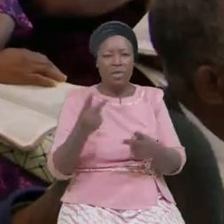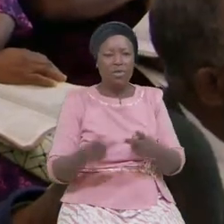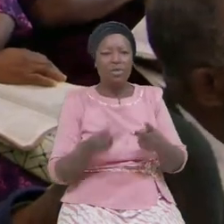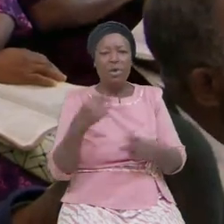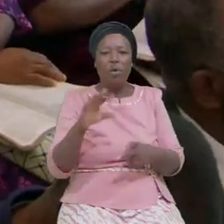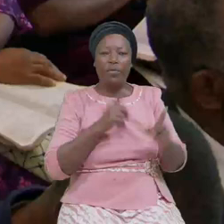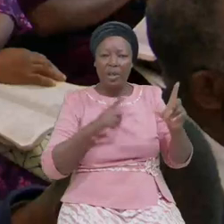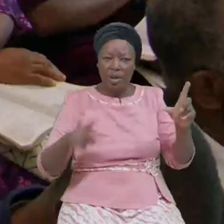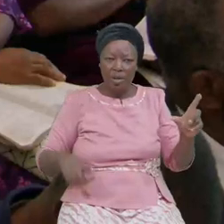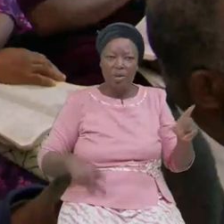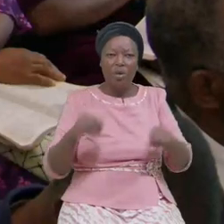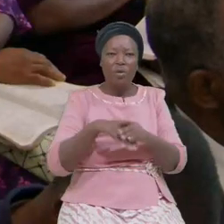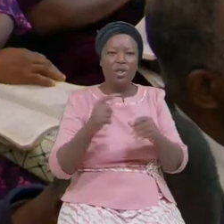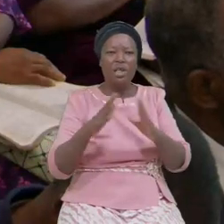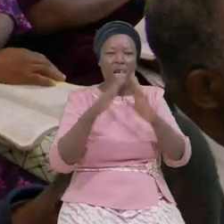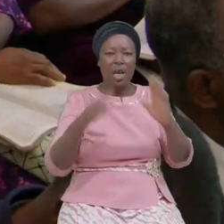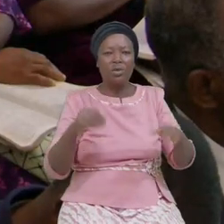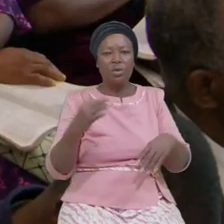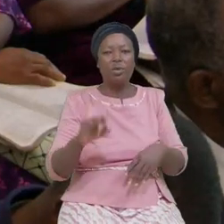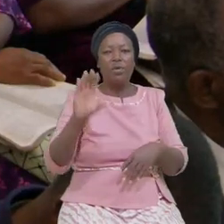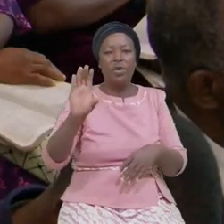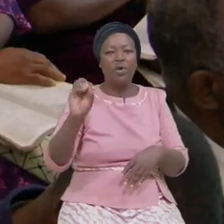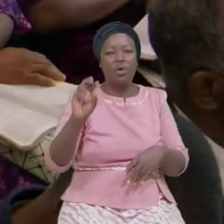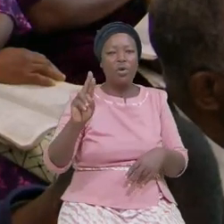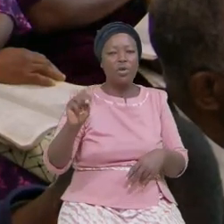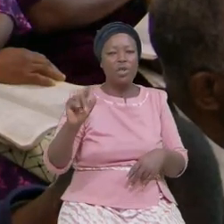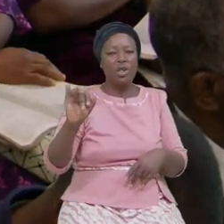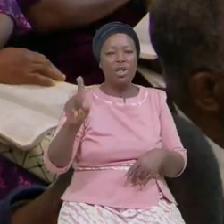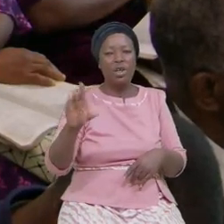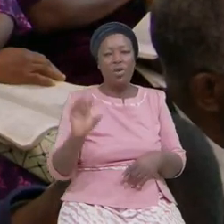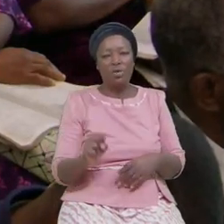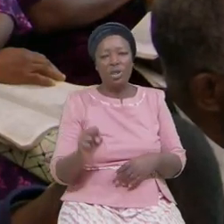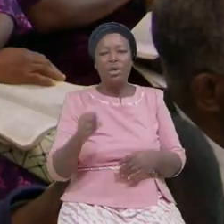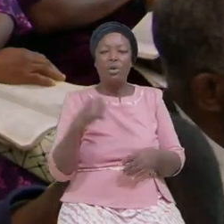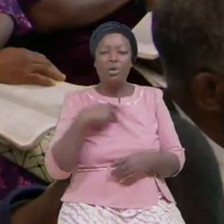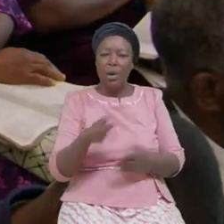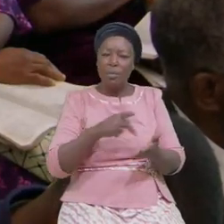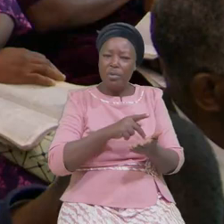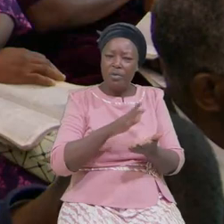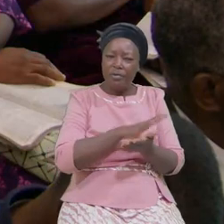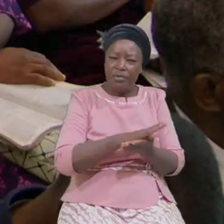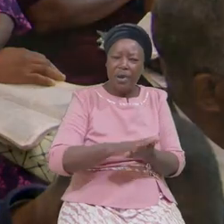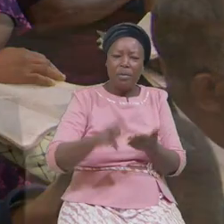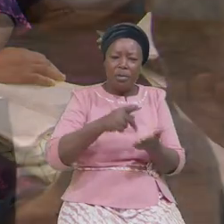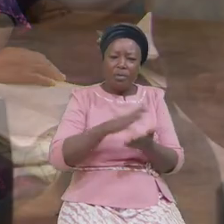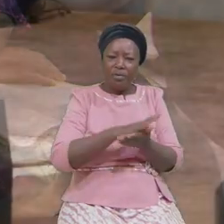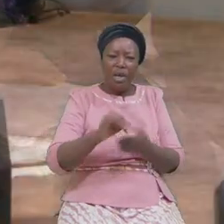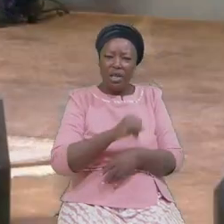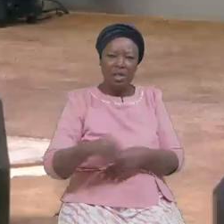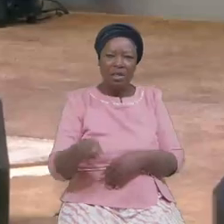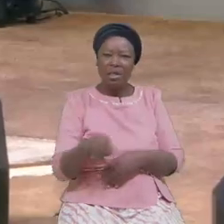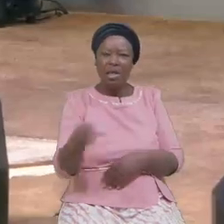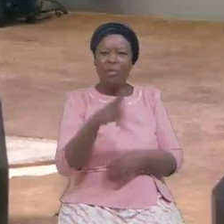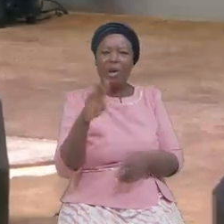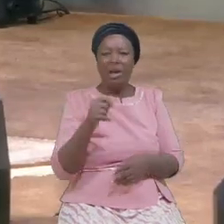the Lord in the house of Cornelius. They were purified, purifying them by